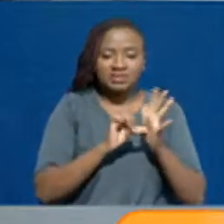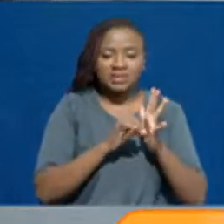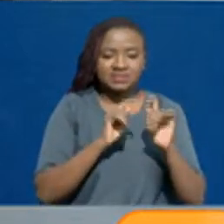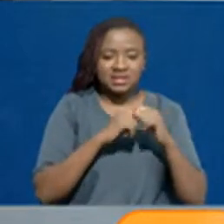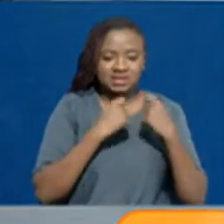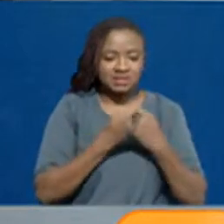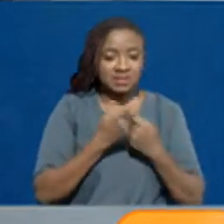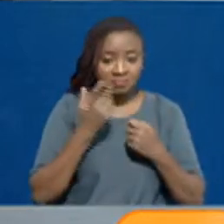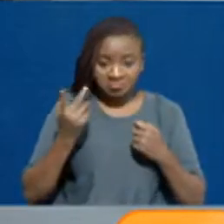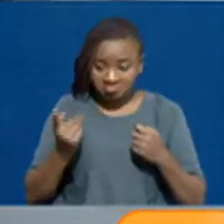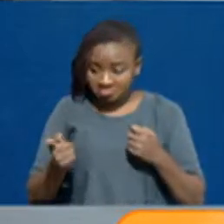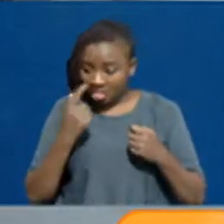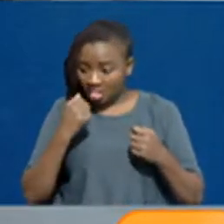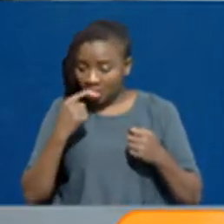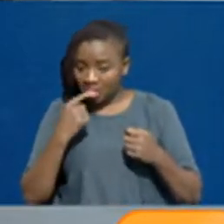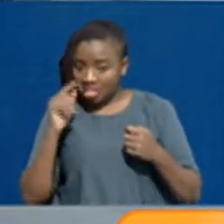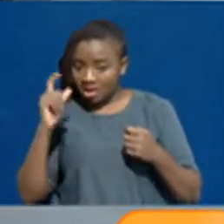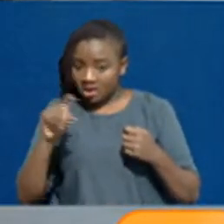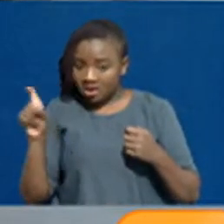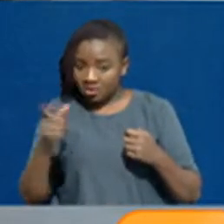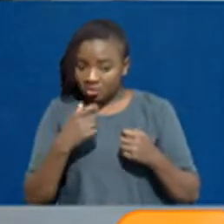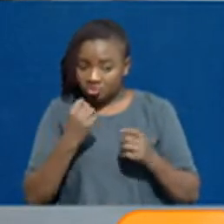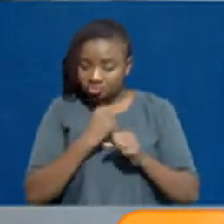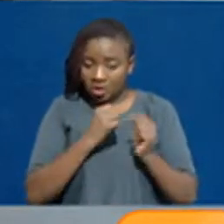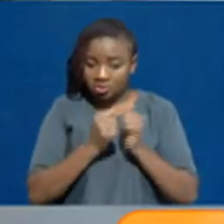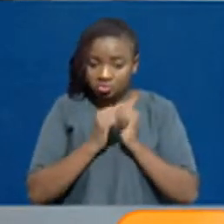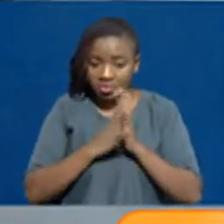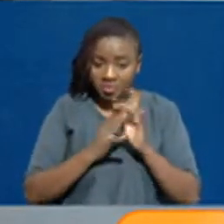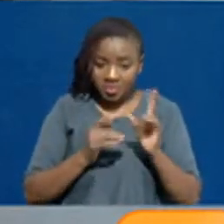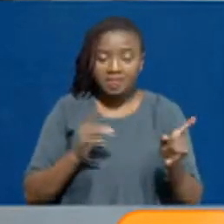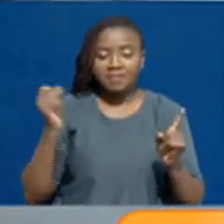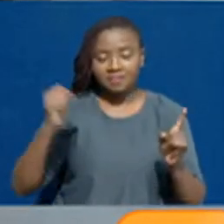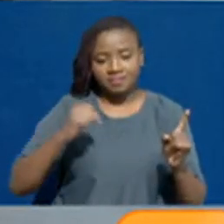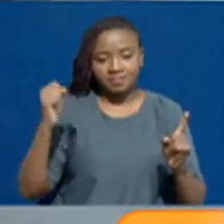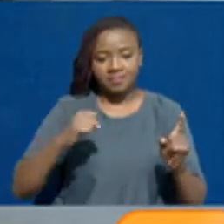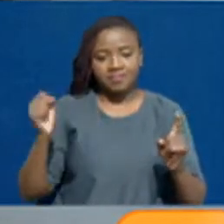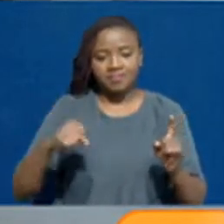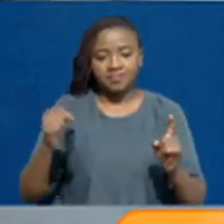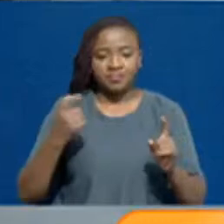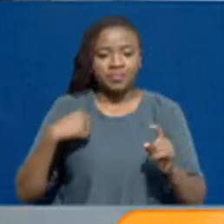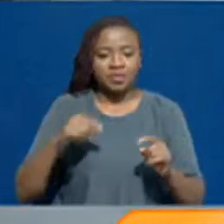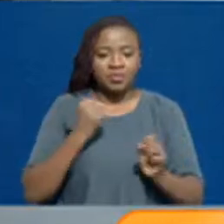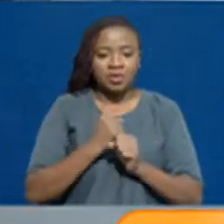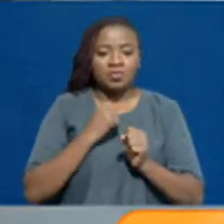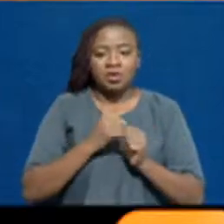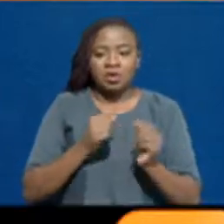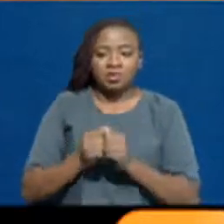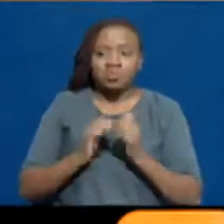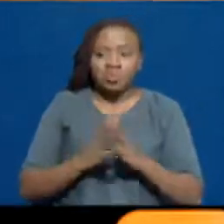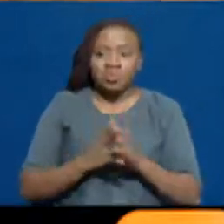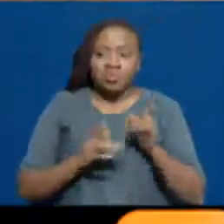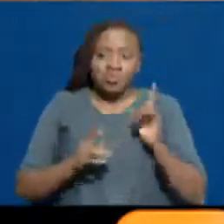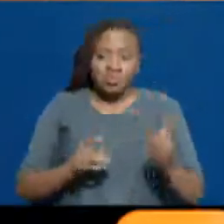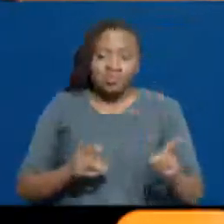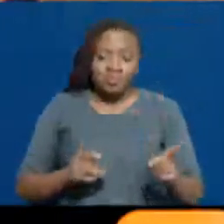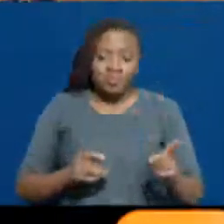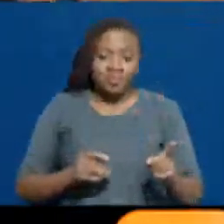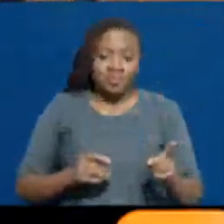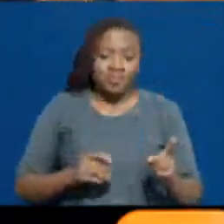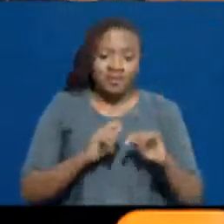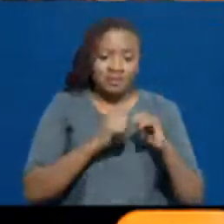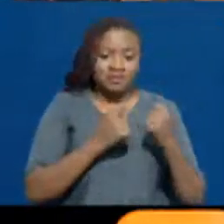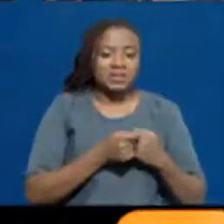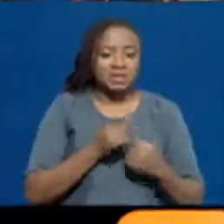Sure. We have been working quite closely with them, and I would say the